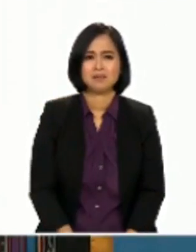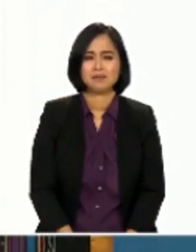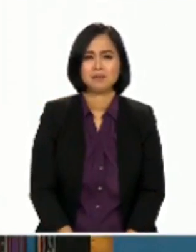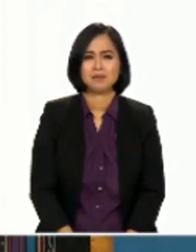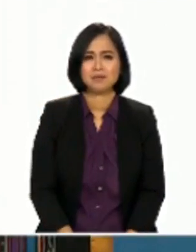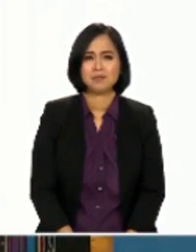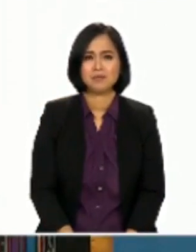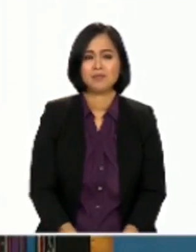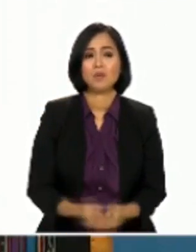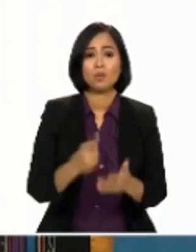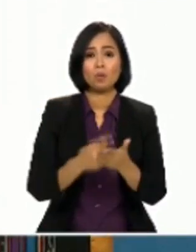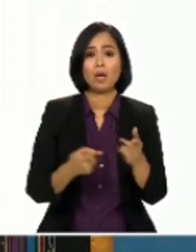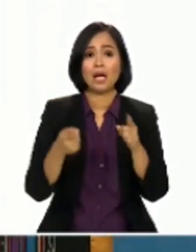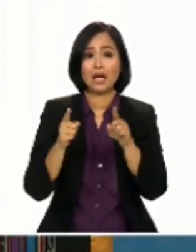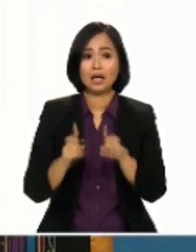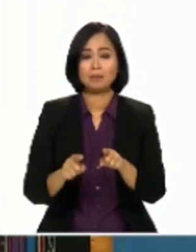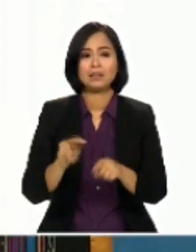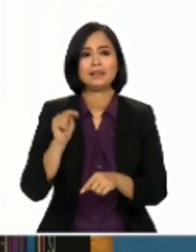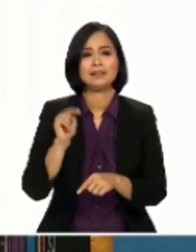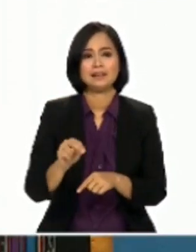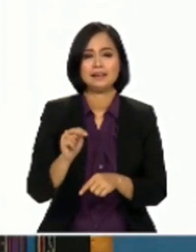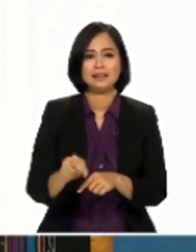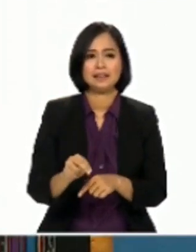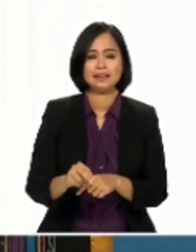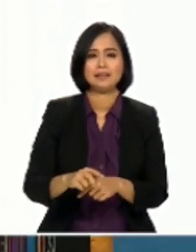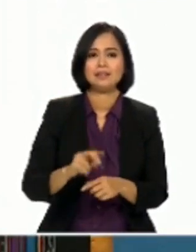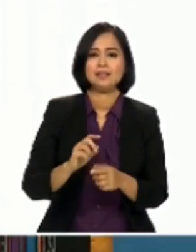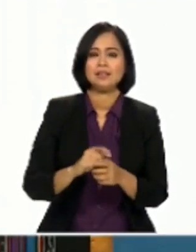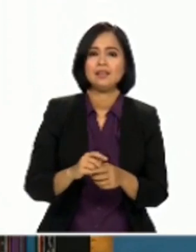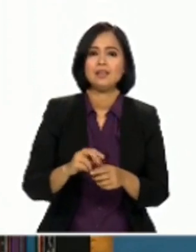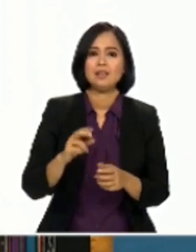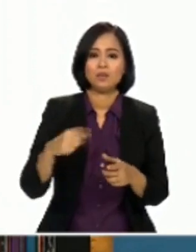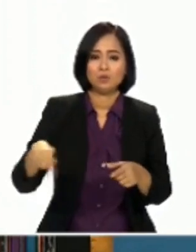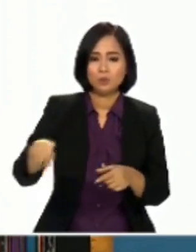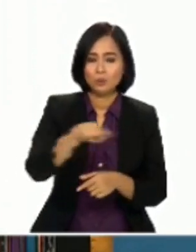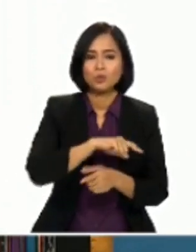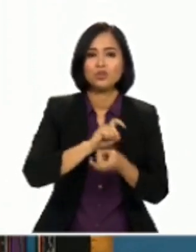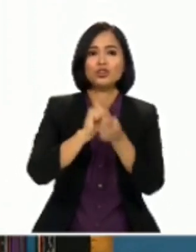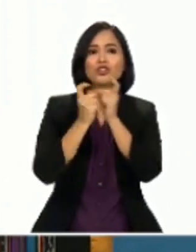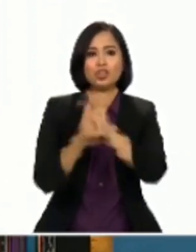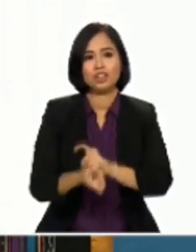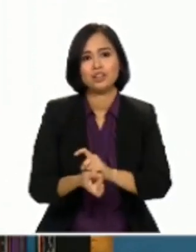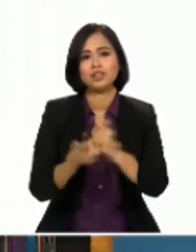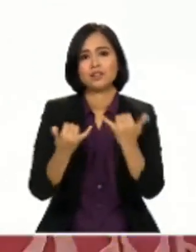Catharsis is what we individually and collectively need to do today,